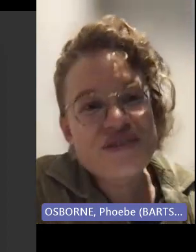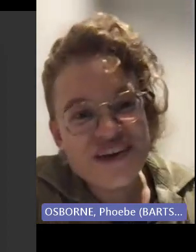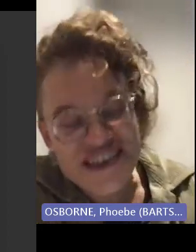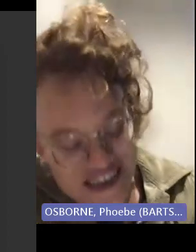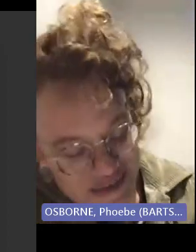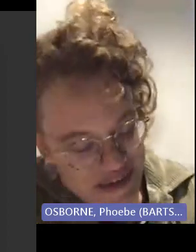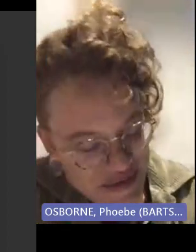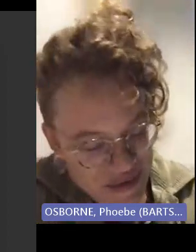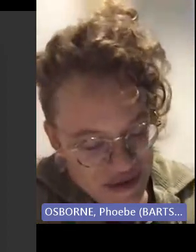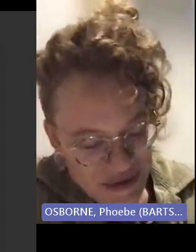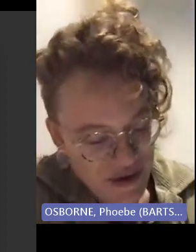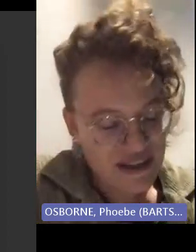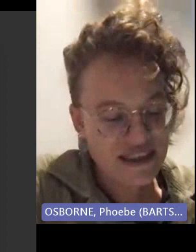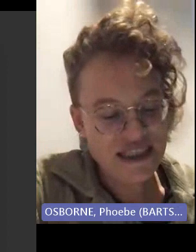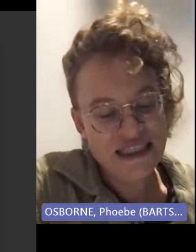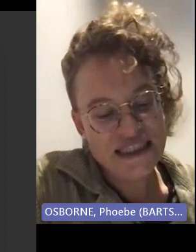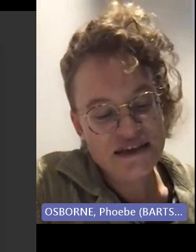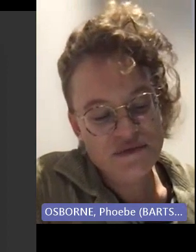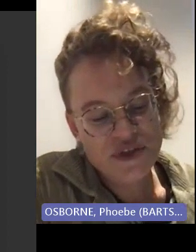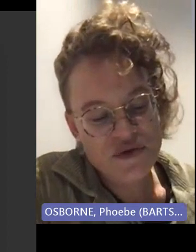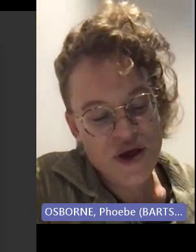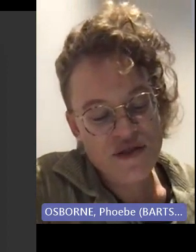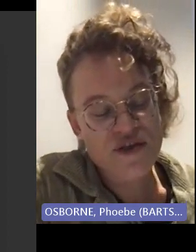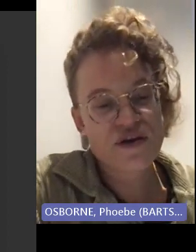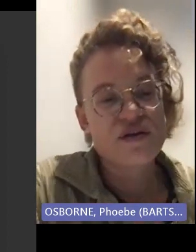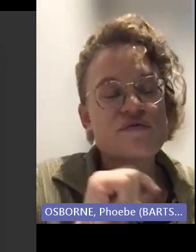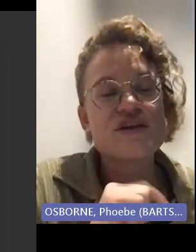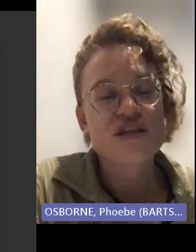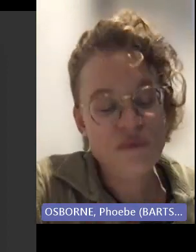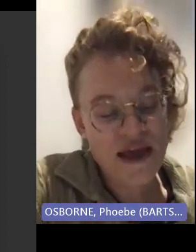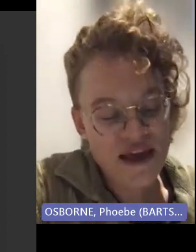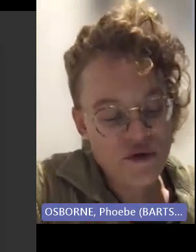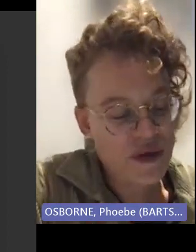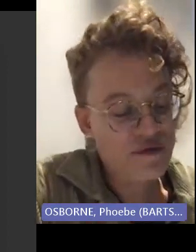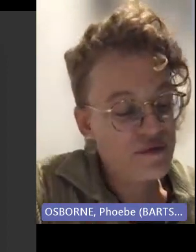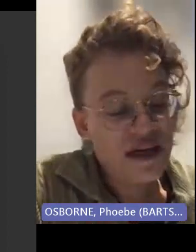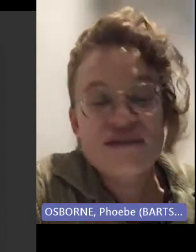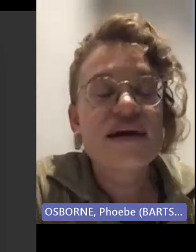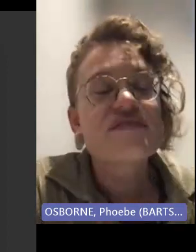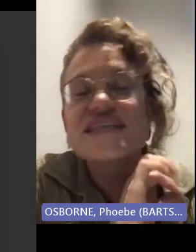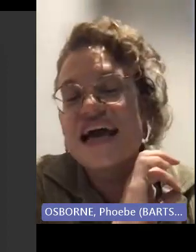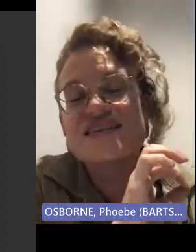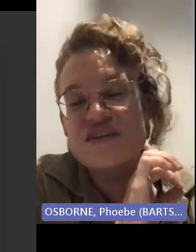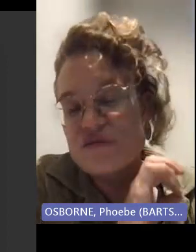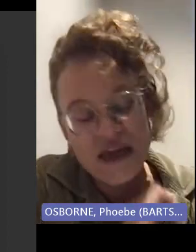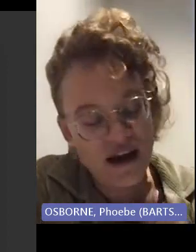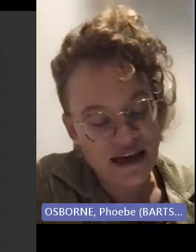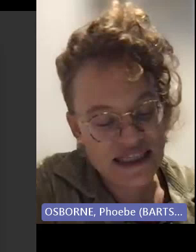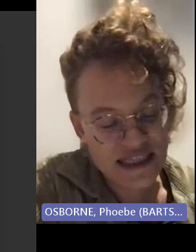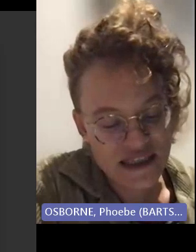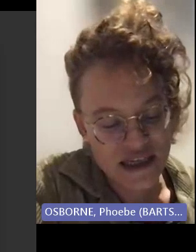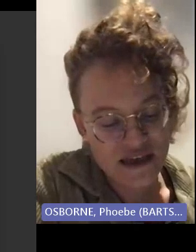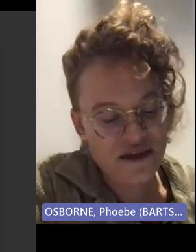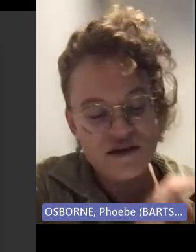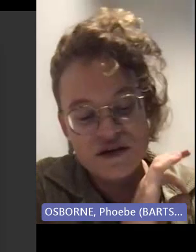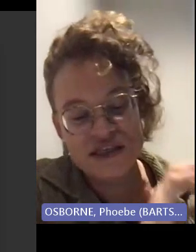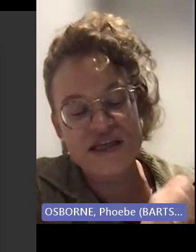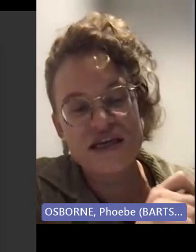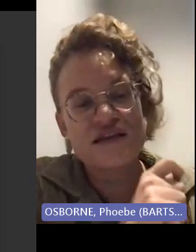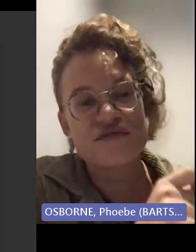And then there's some new features, which would also be great. So when the narration is playing, it would be really great if the text could be